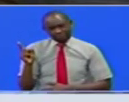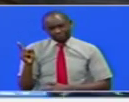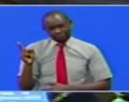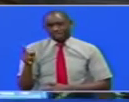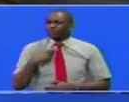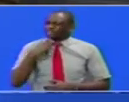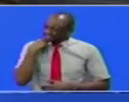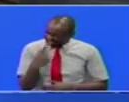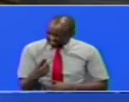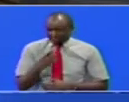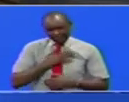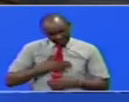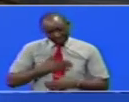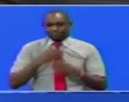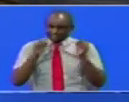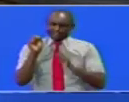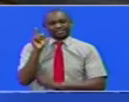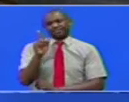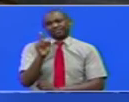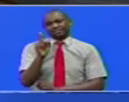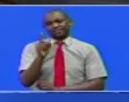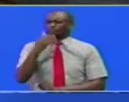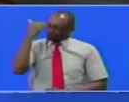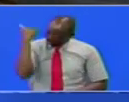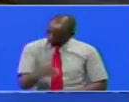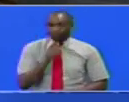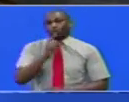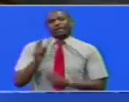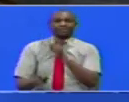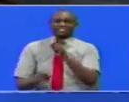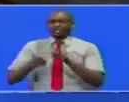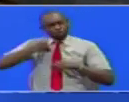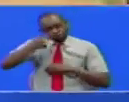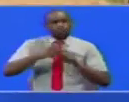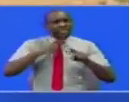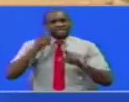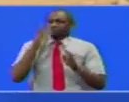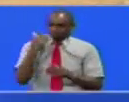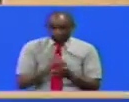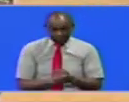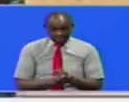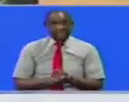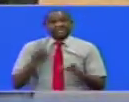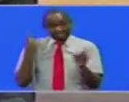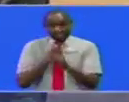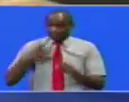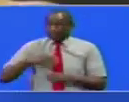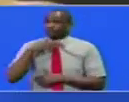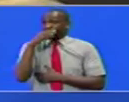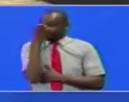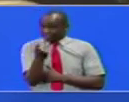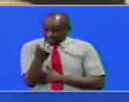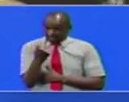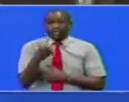we kindly request the President to stop this order of shoot to kill. Several people have lost their